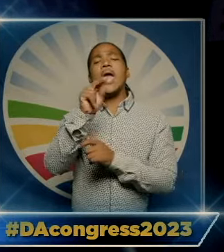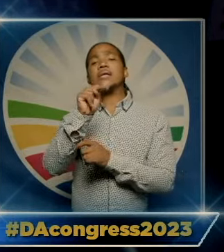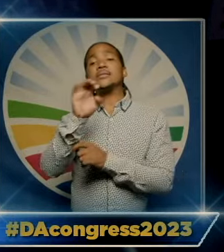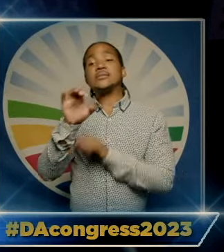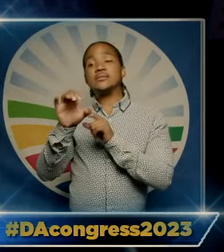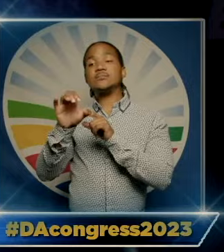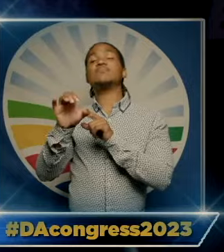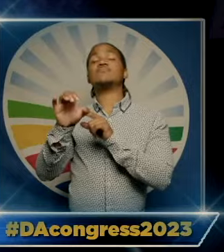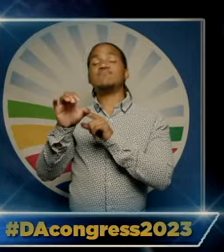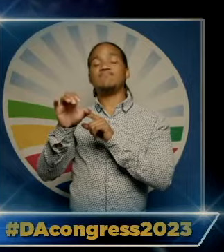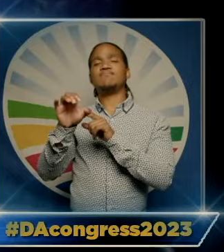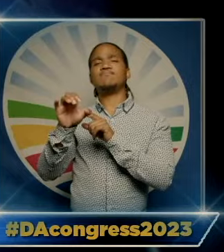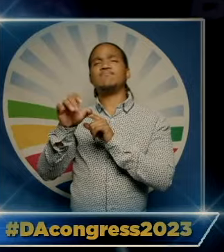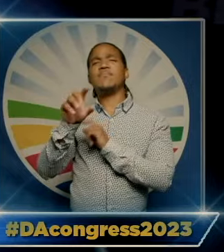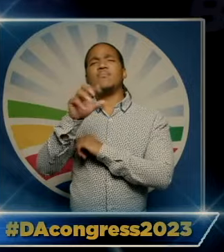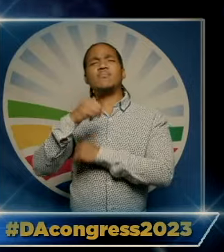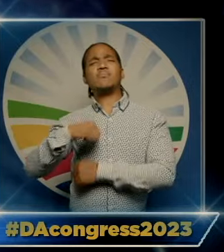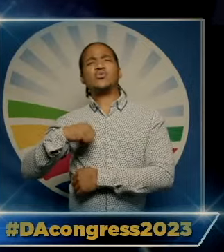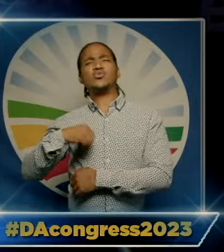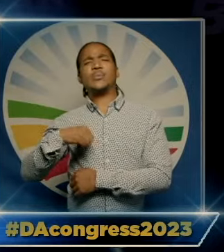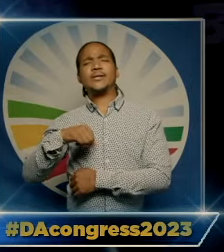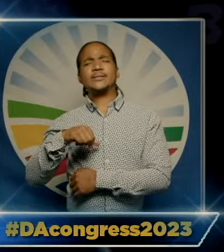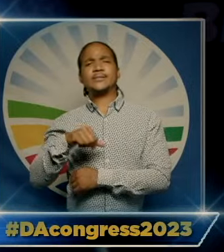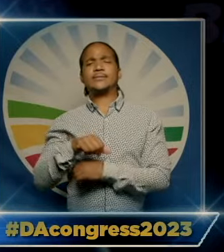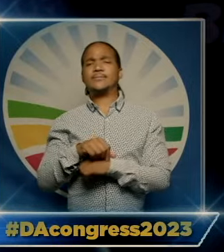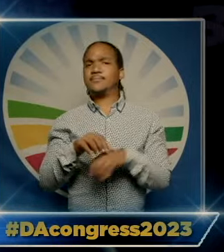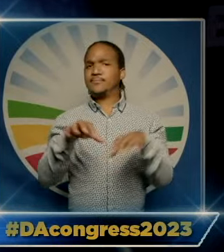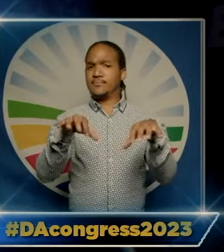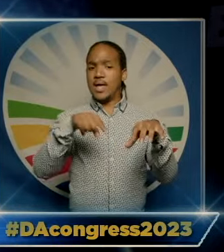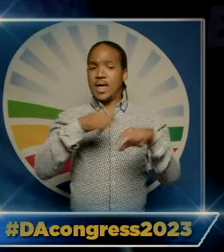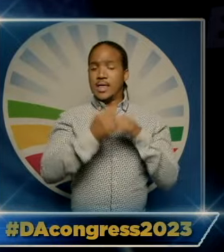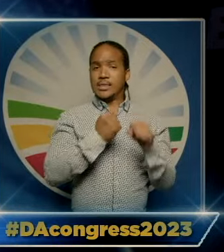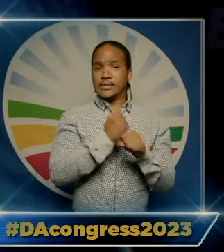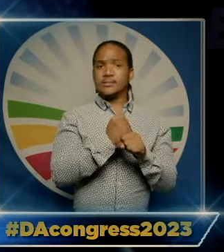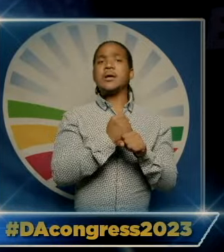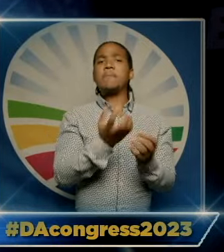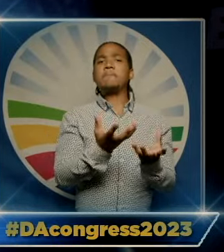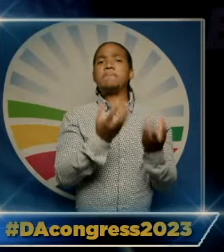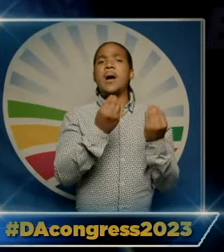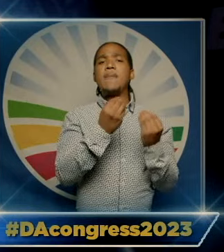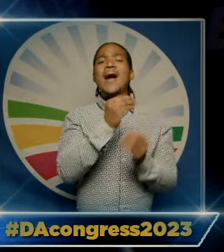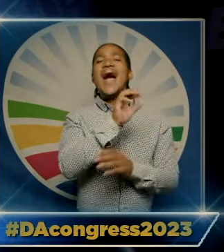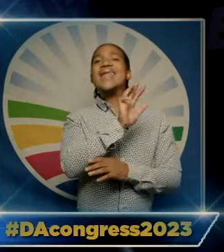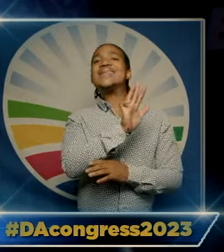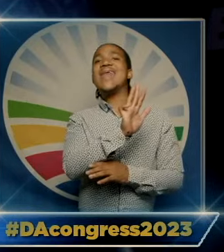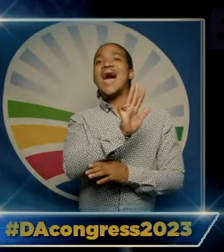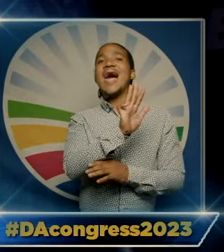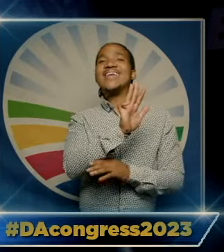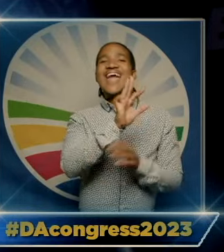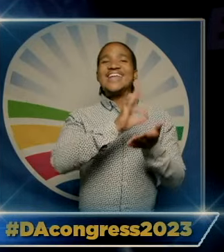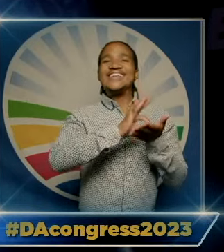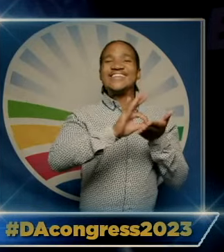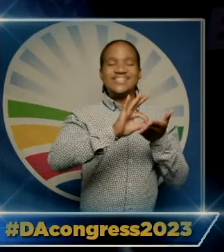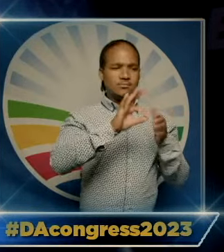municipality. This year, Midvaal received its 9th consecutive clean